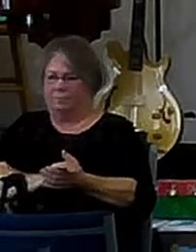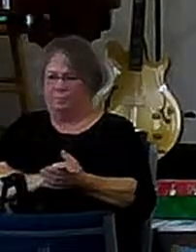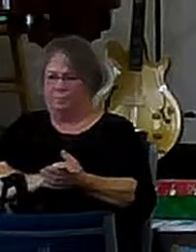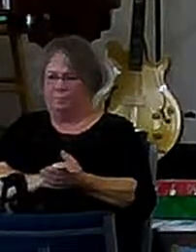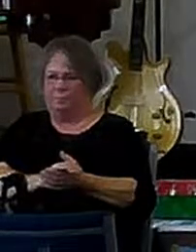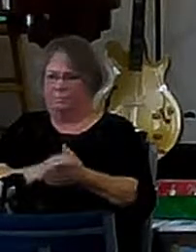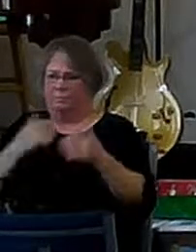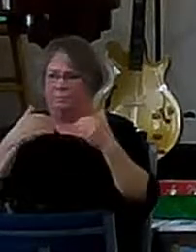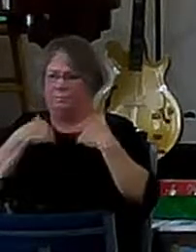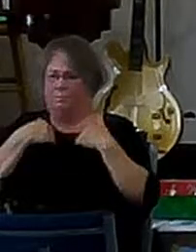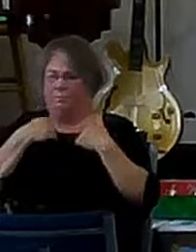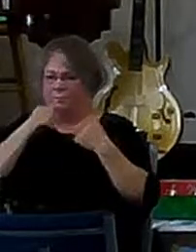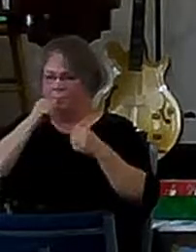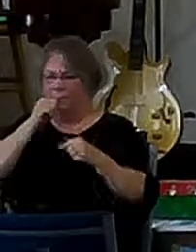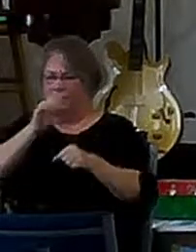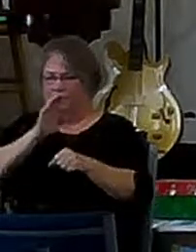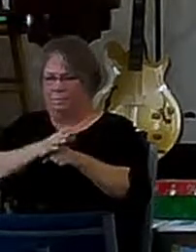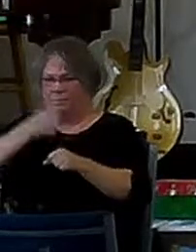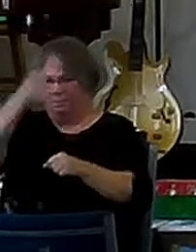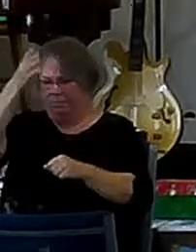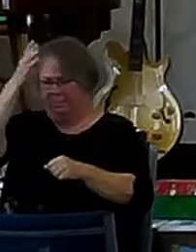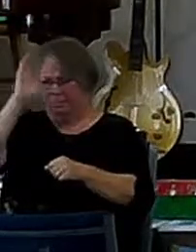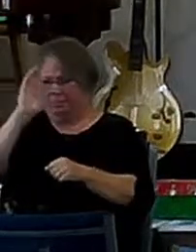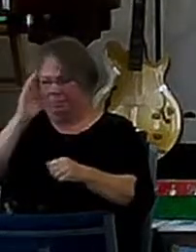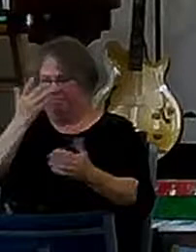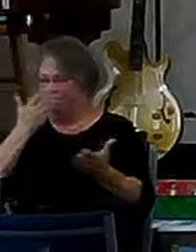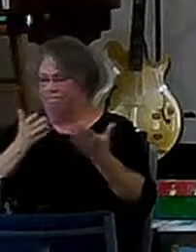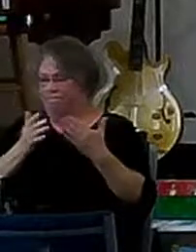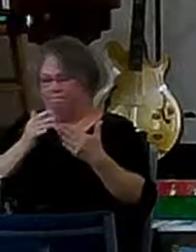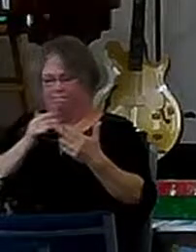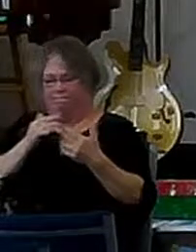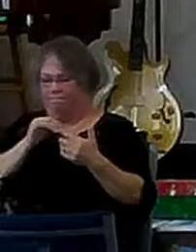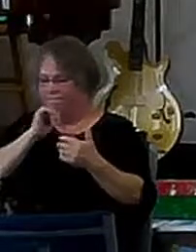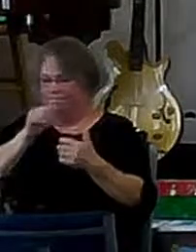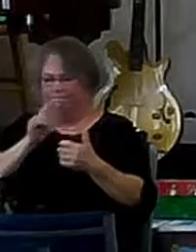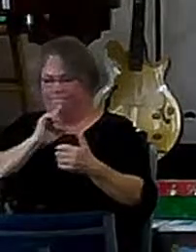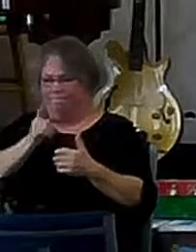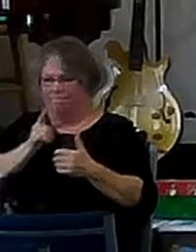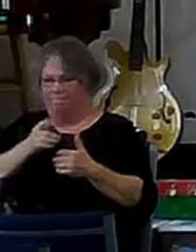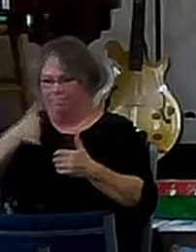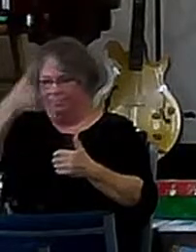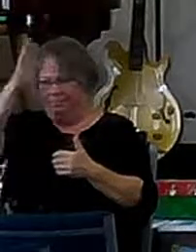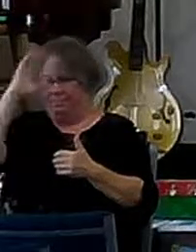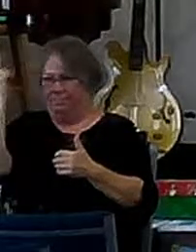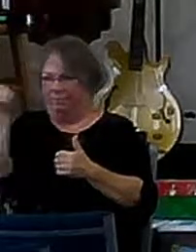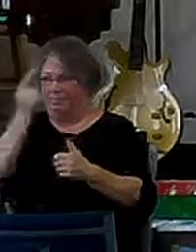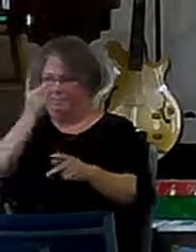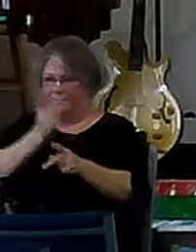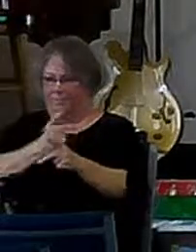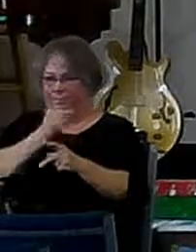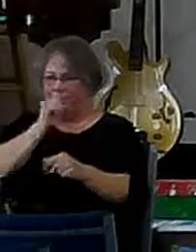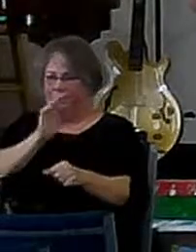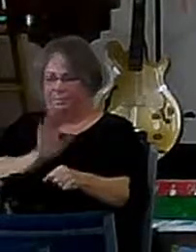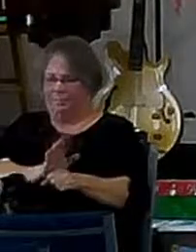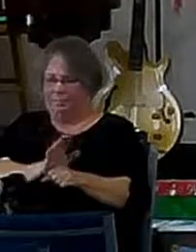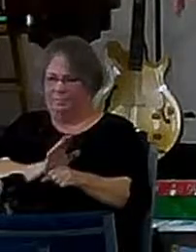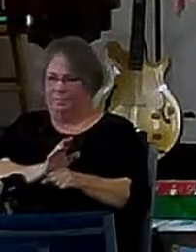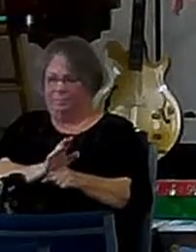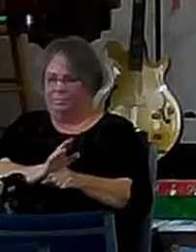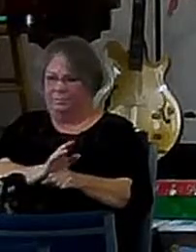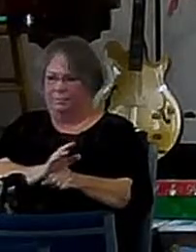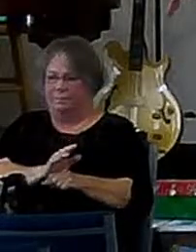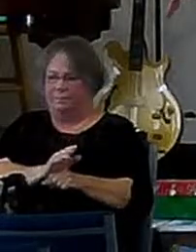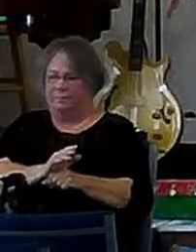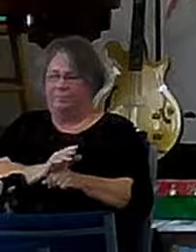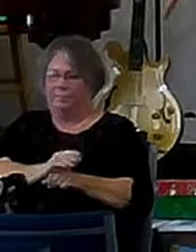Have the promises of God failed? May it never be. As we'll see in coming weeks, just because you have the blood of Abraham